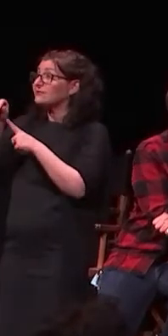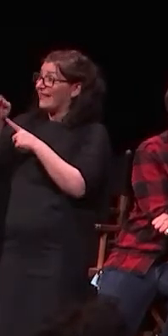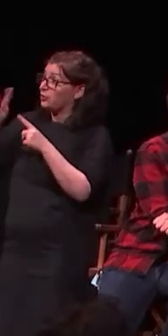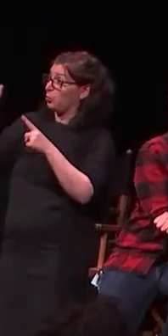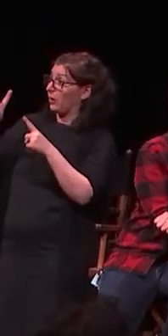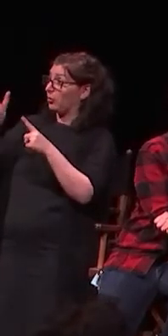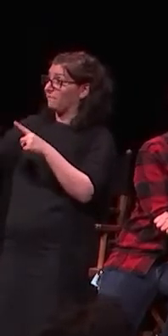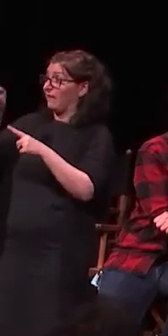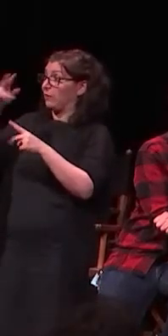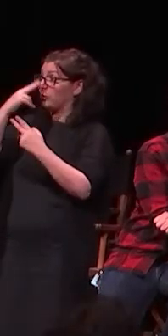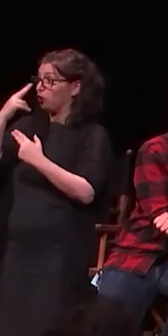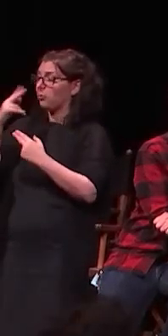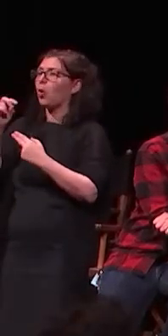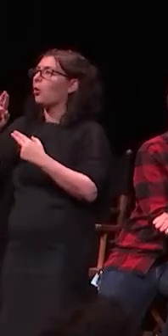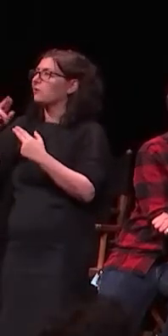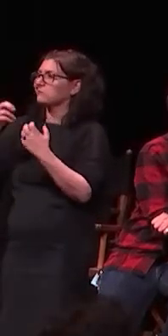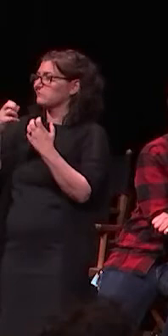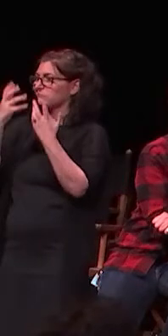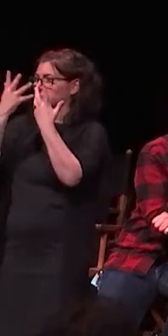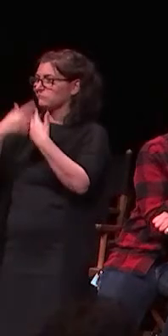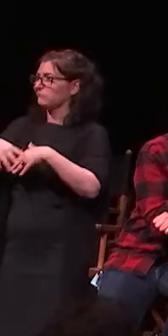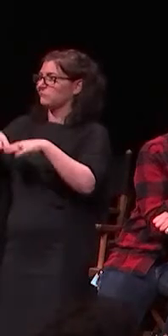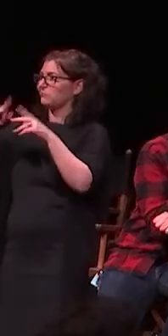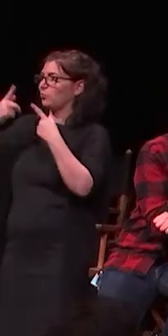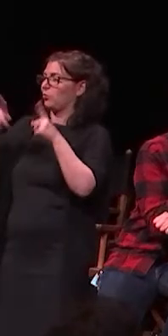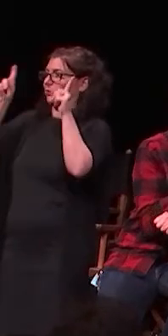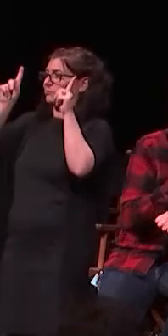the script and production and in production?